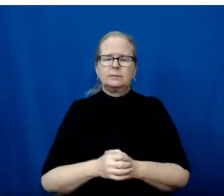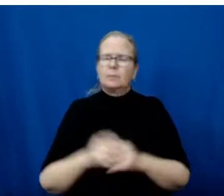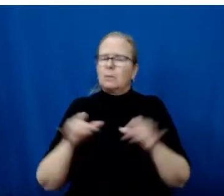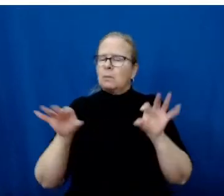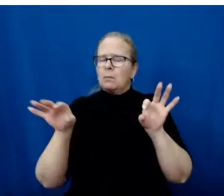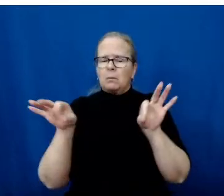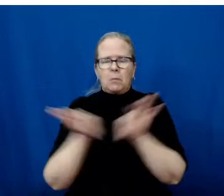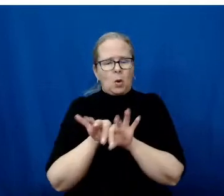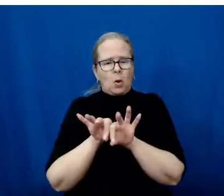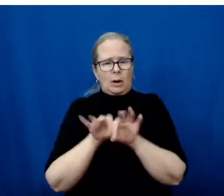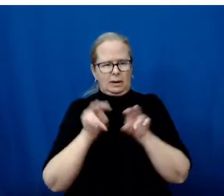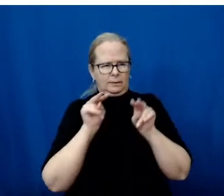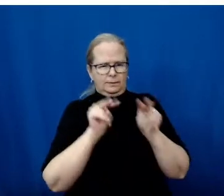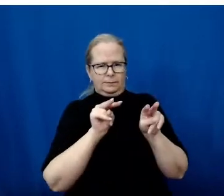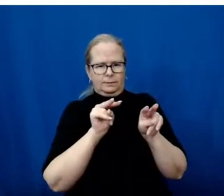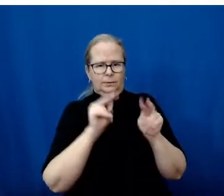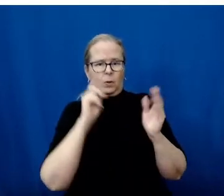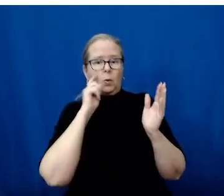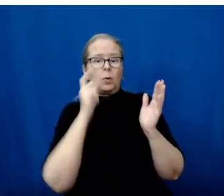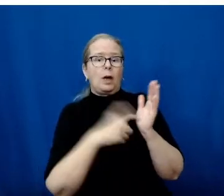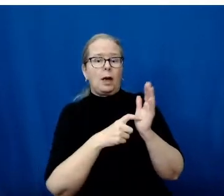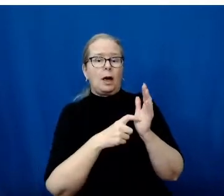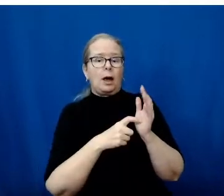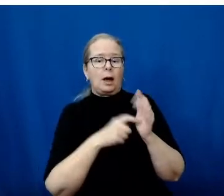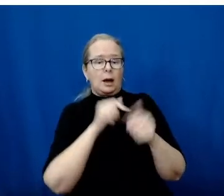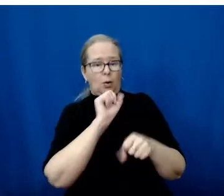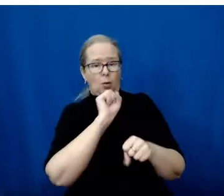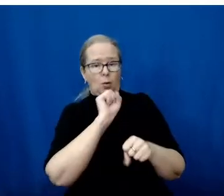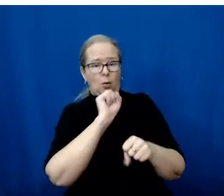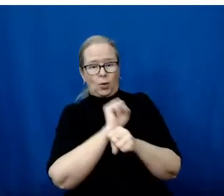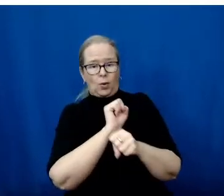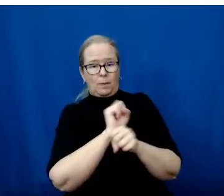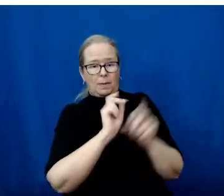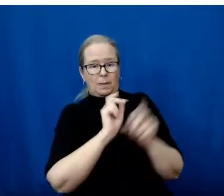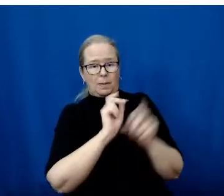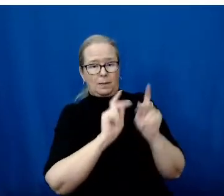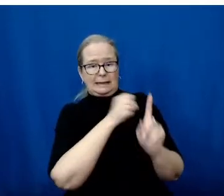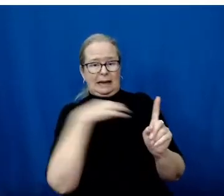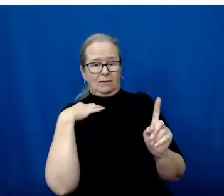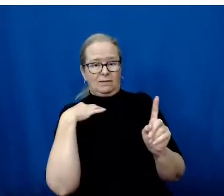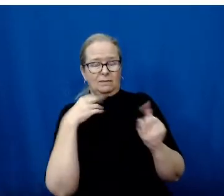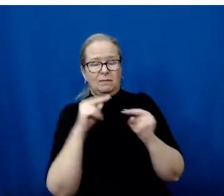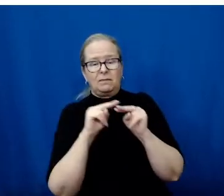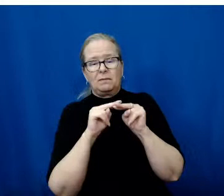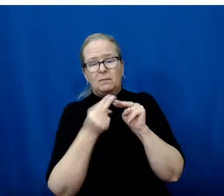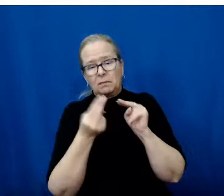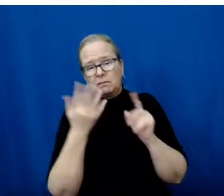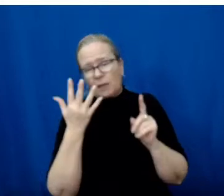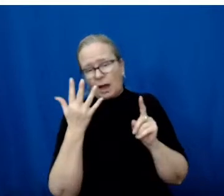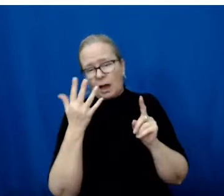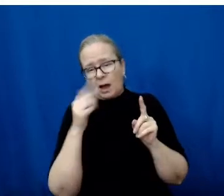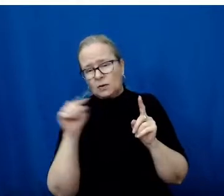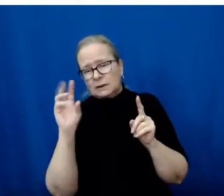our hospitalizations and ICUs continue to grow exponentially. Next slide, please.